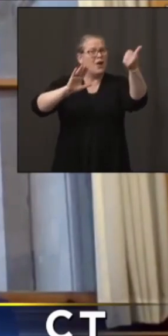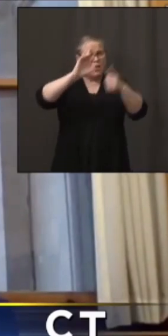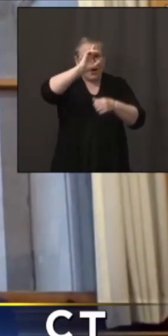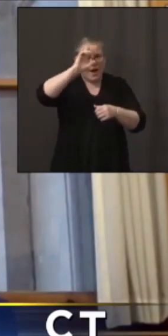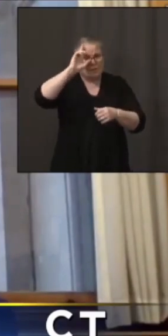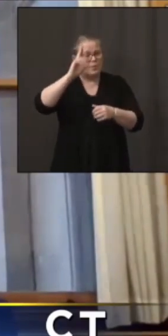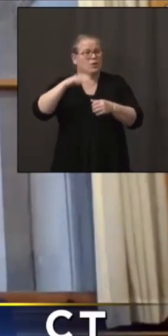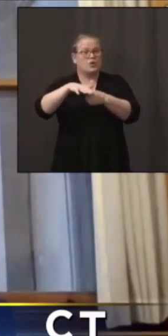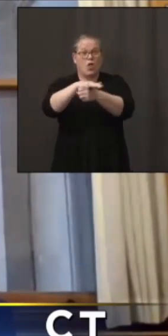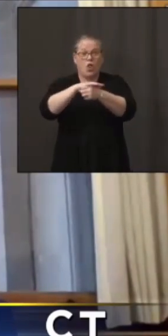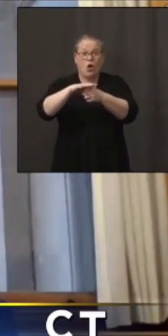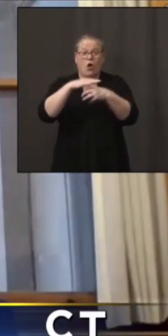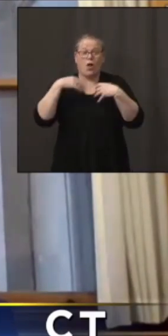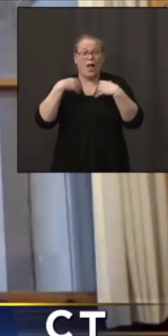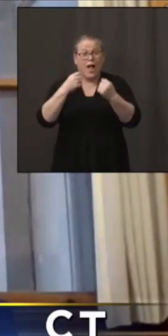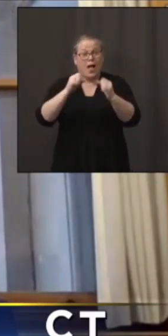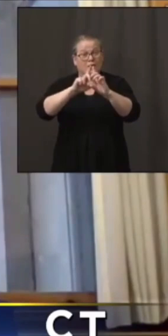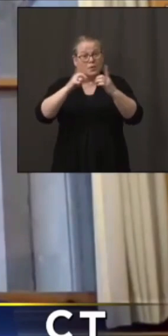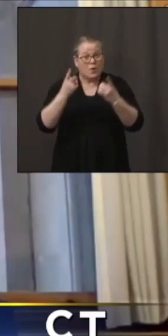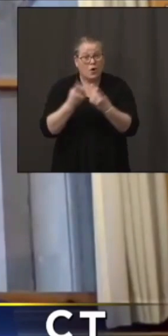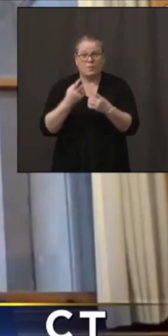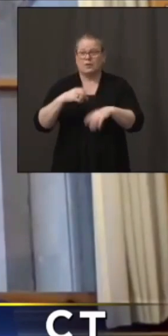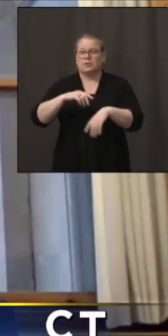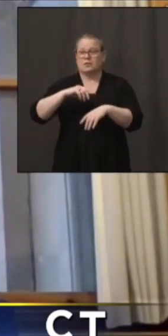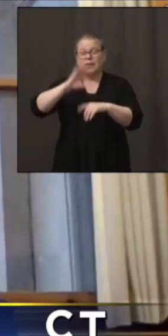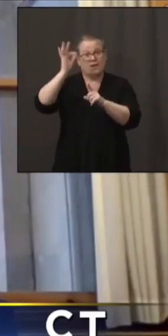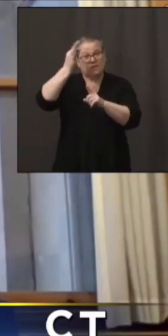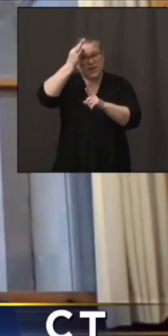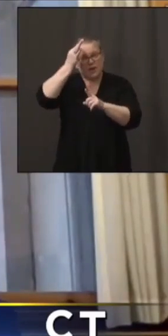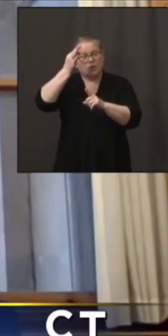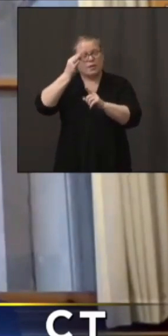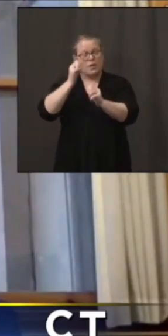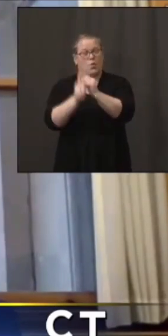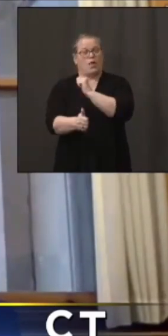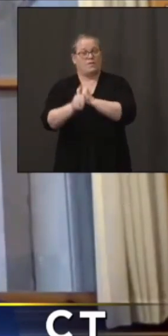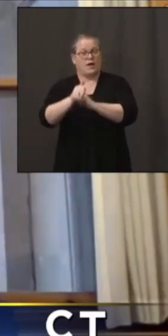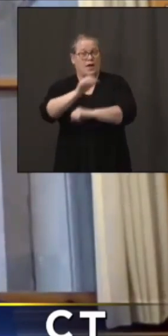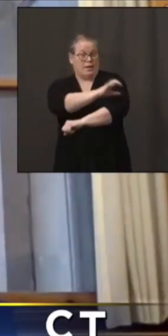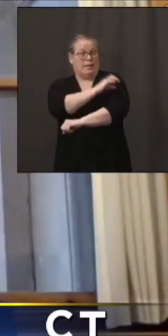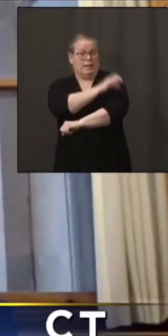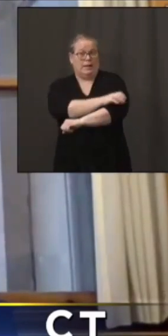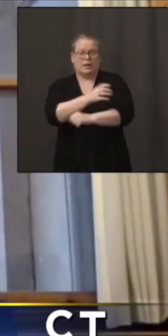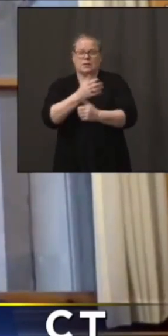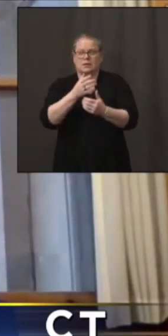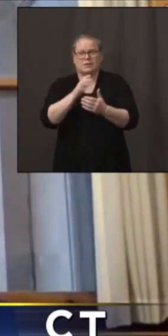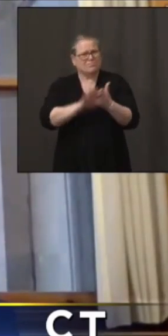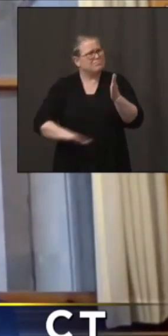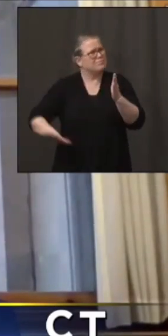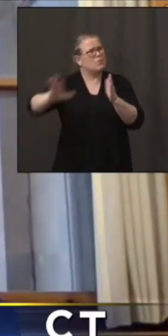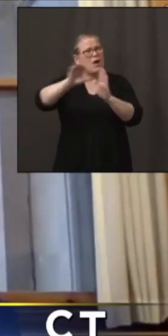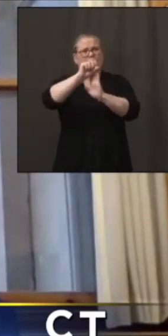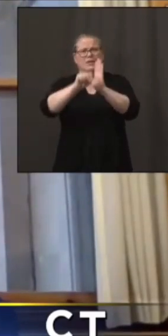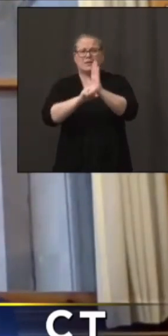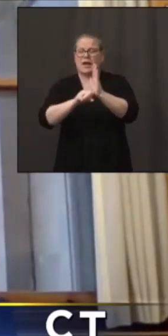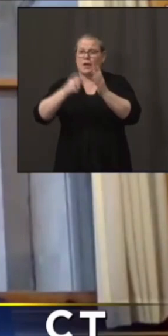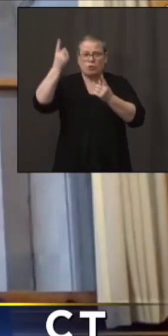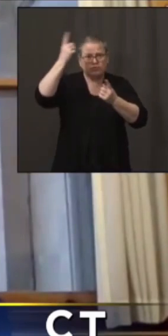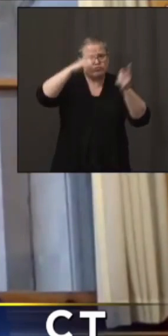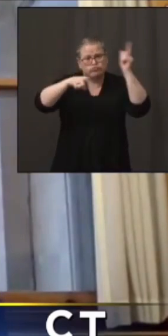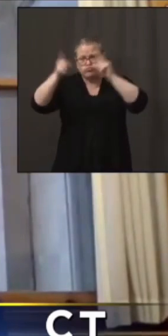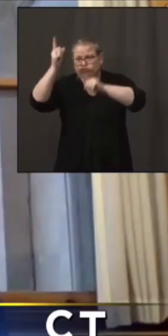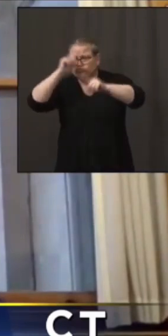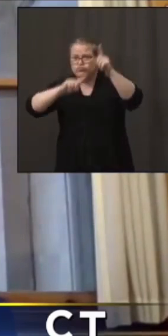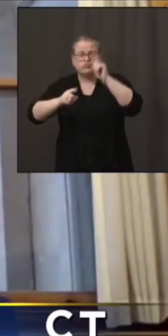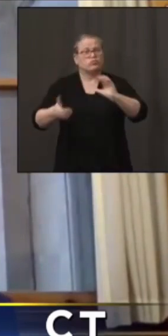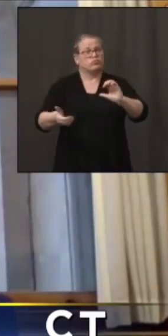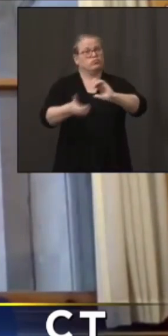health centers. We've worked very well as a state throughout this crisis at every step with whatever the new challenge was, and